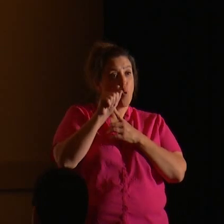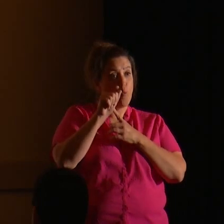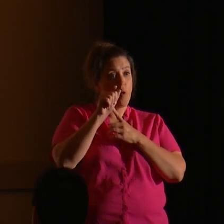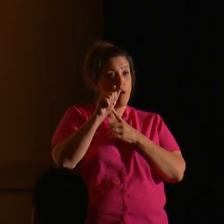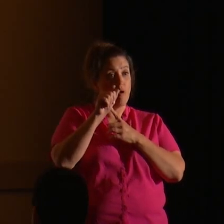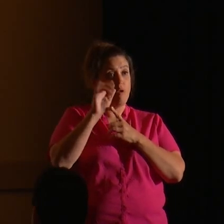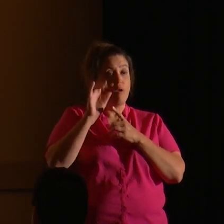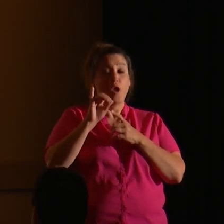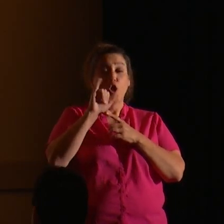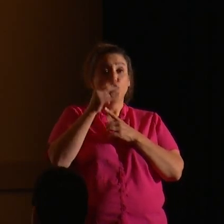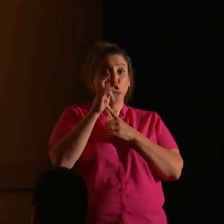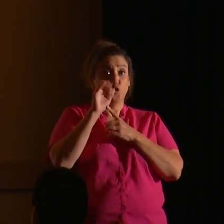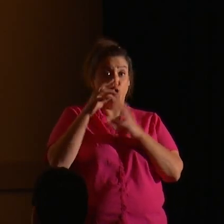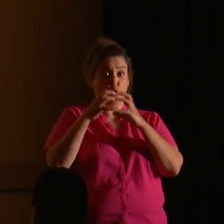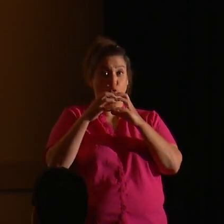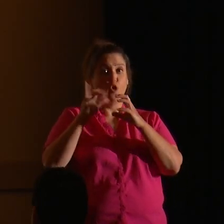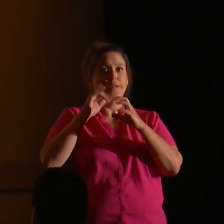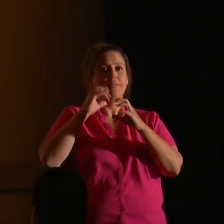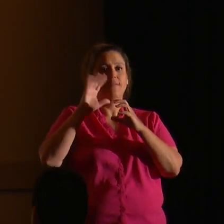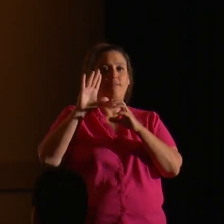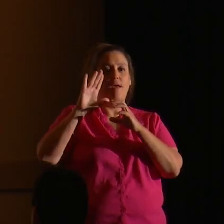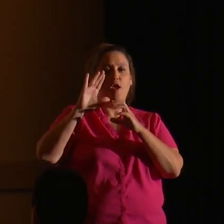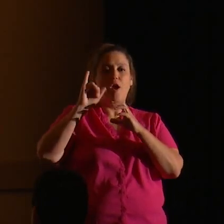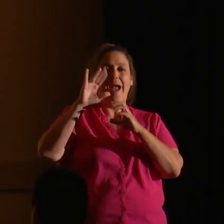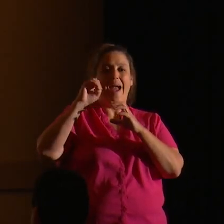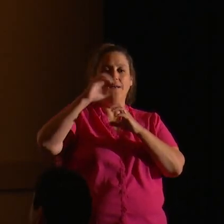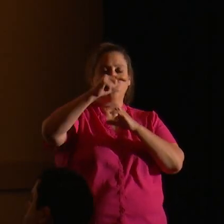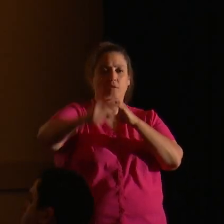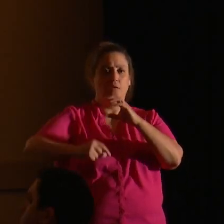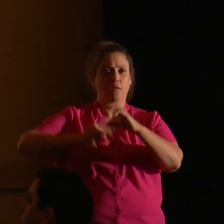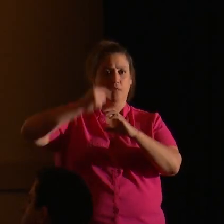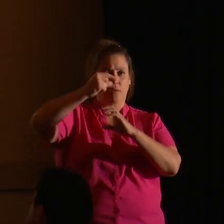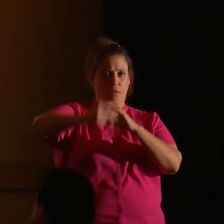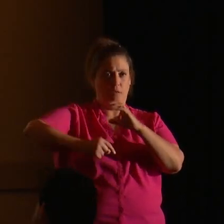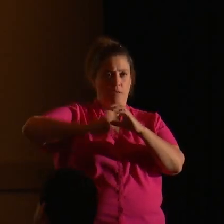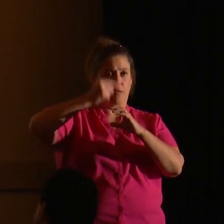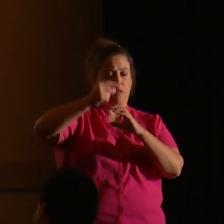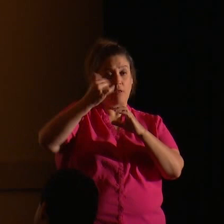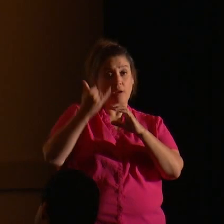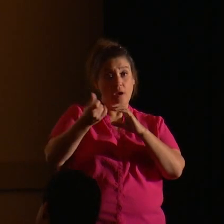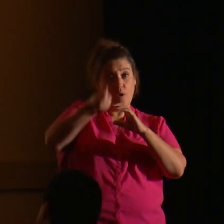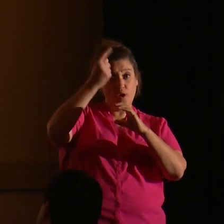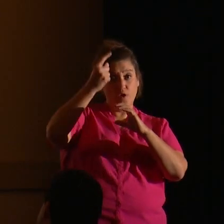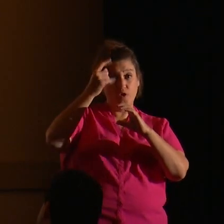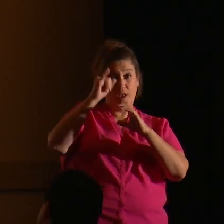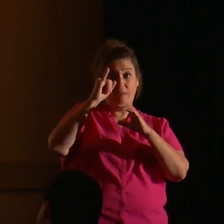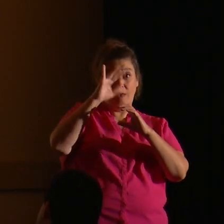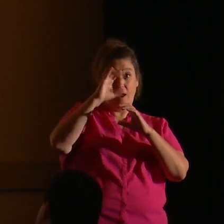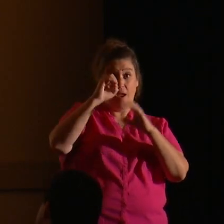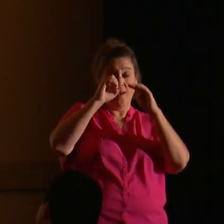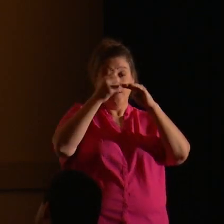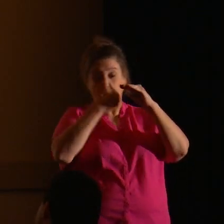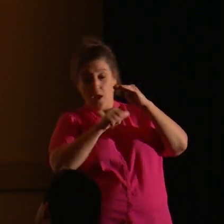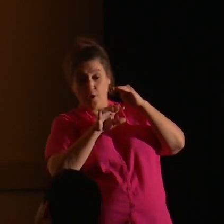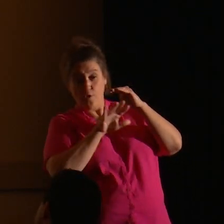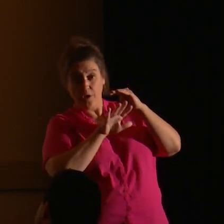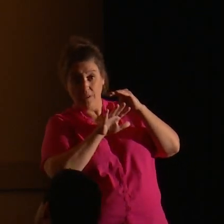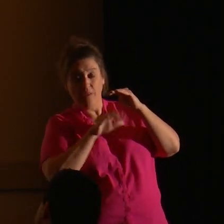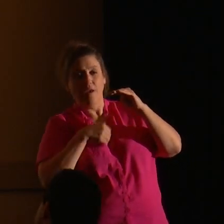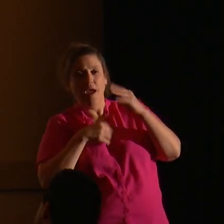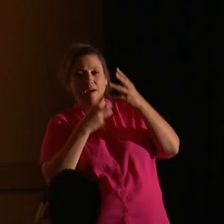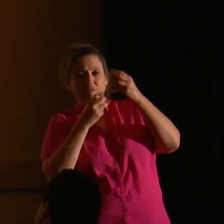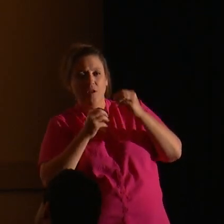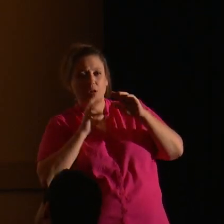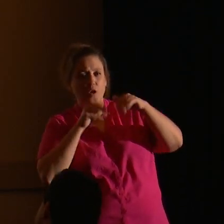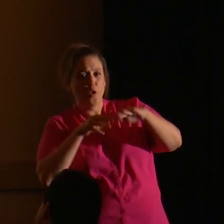of Jupiter, the amazing thing there is that we now understand that below that ice is a liquid ocean water with